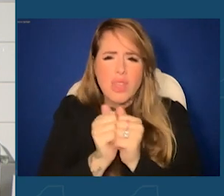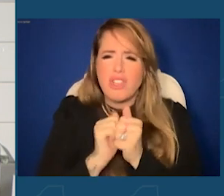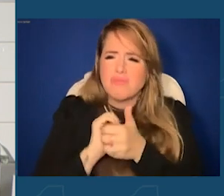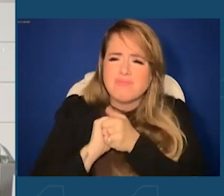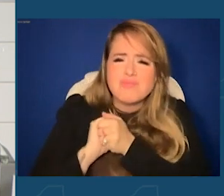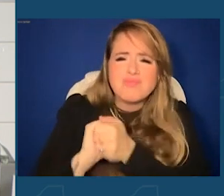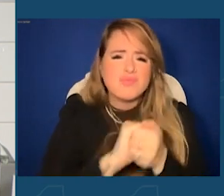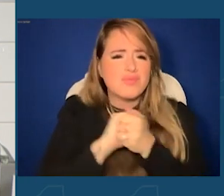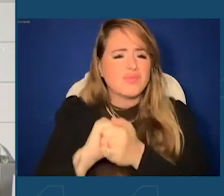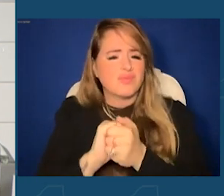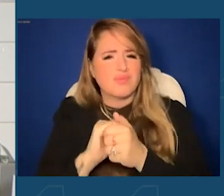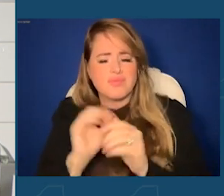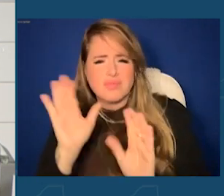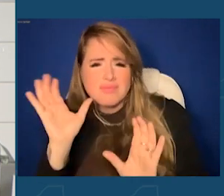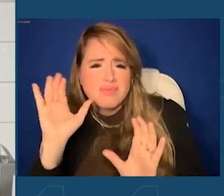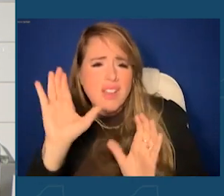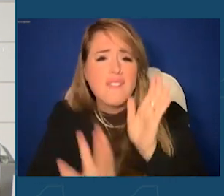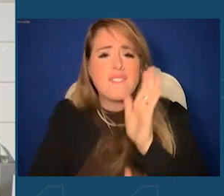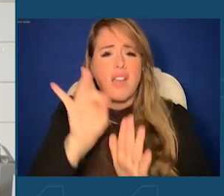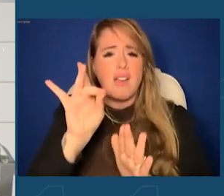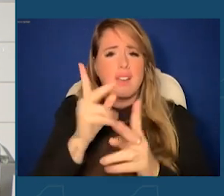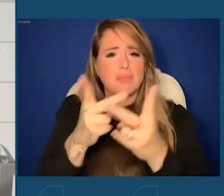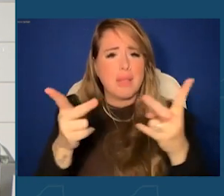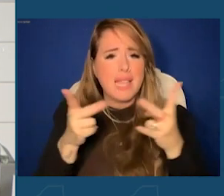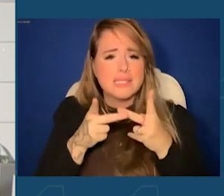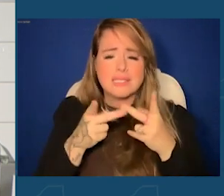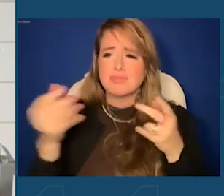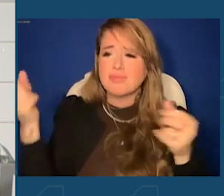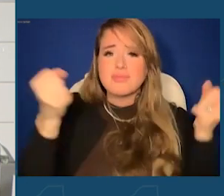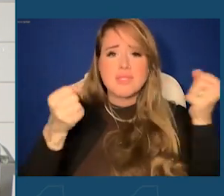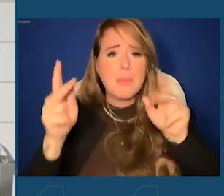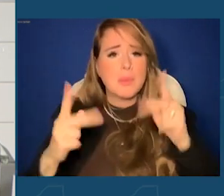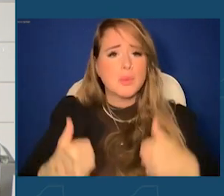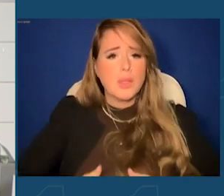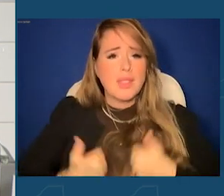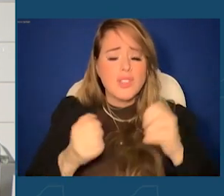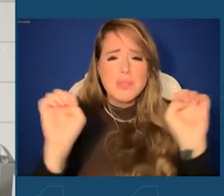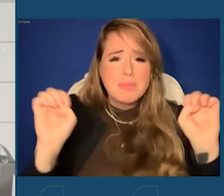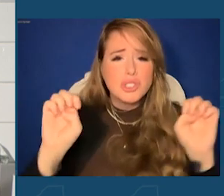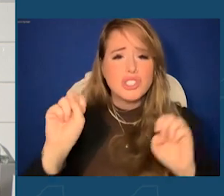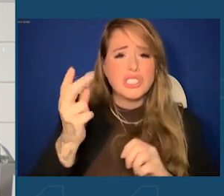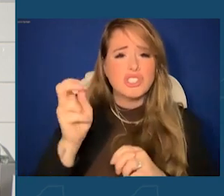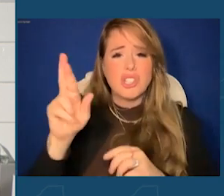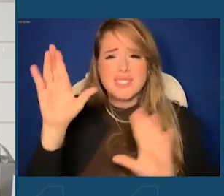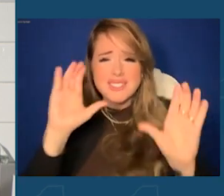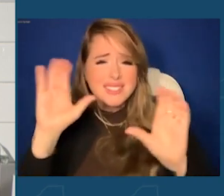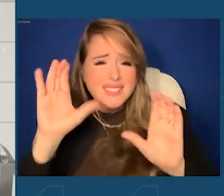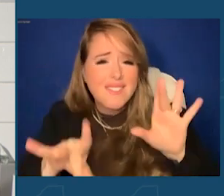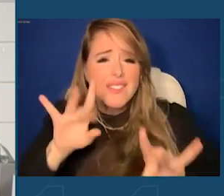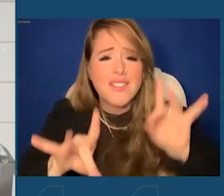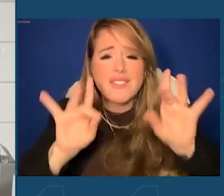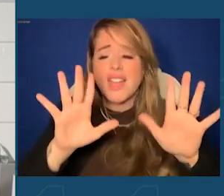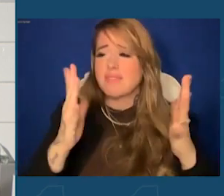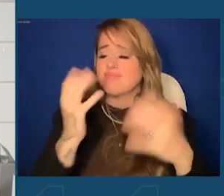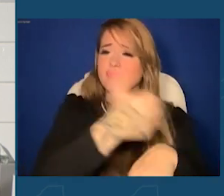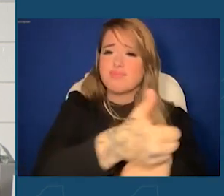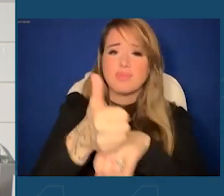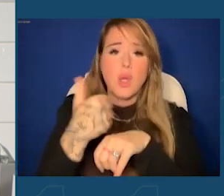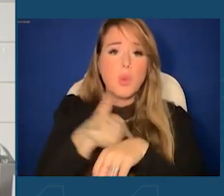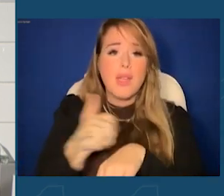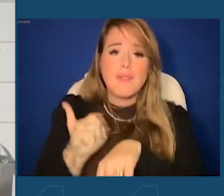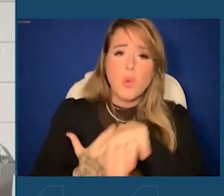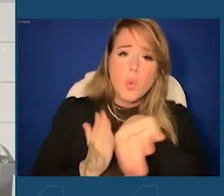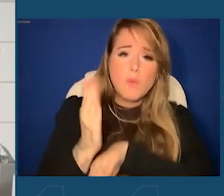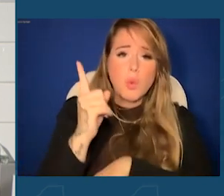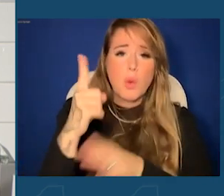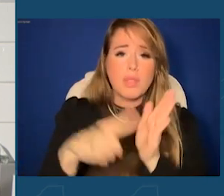with finding space, just emergency shelters wherever we can find it. We have over 1,500 National Guard